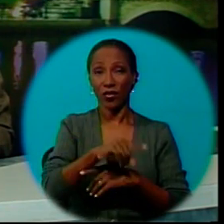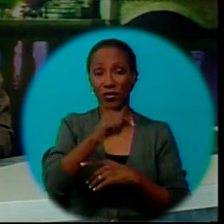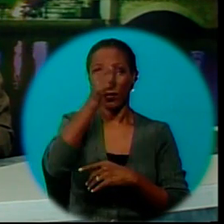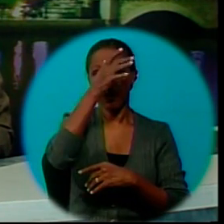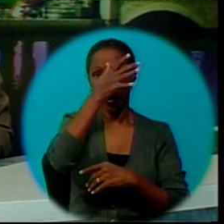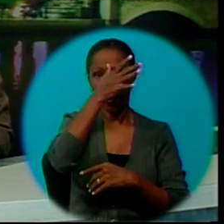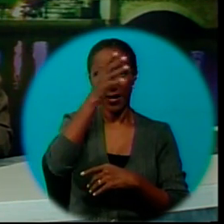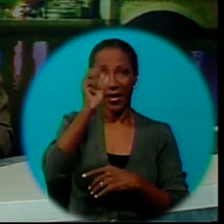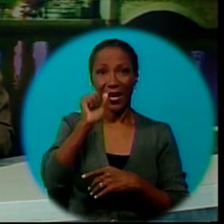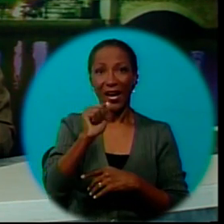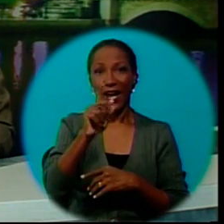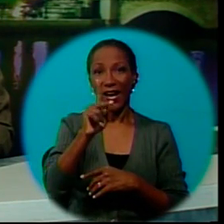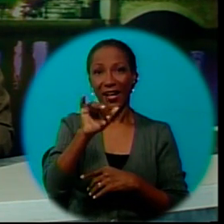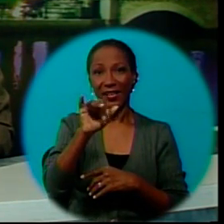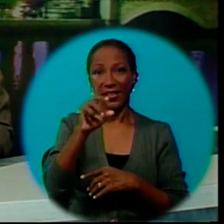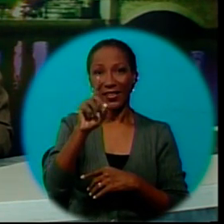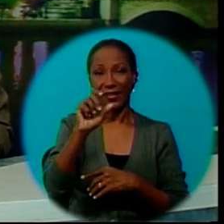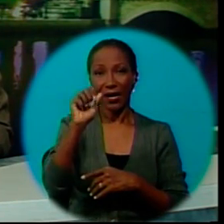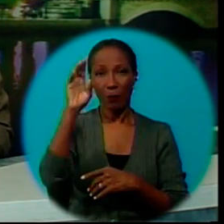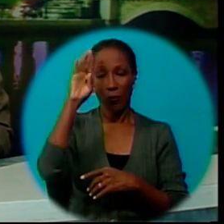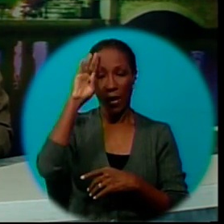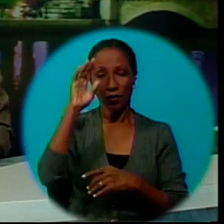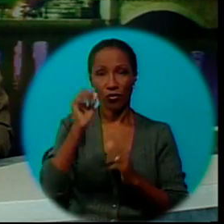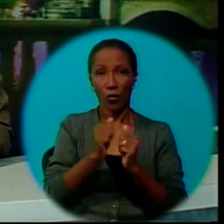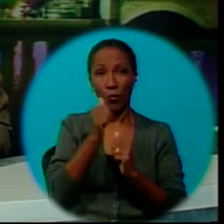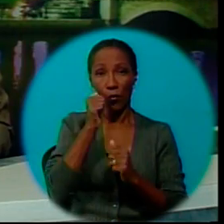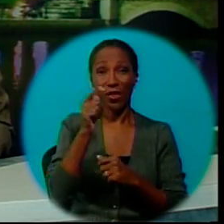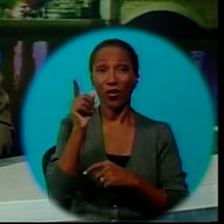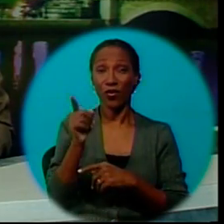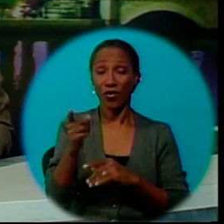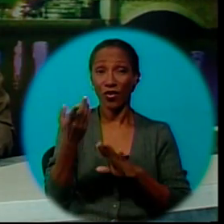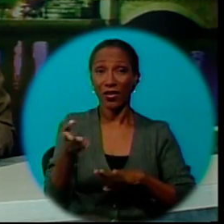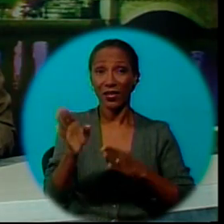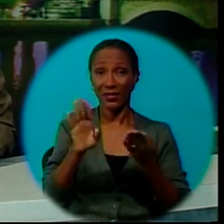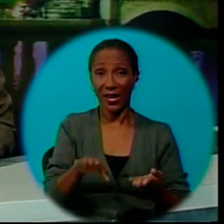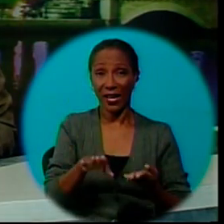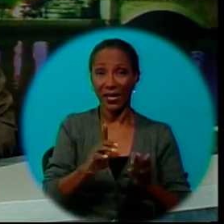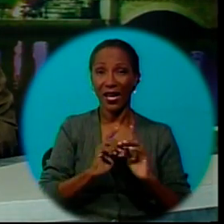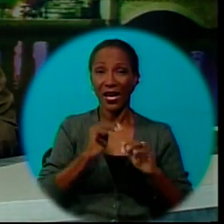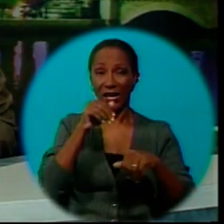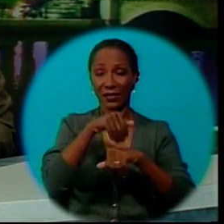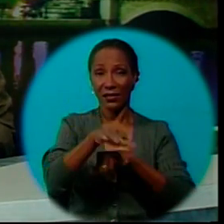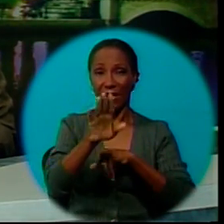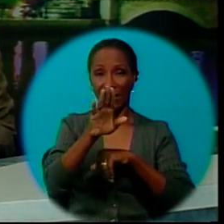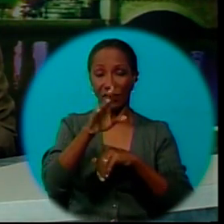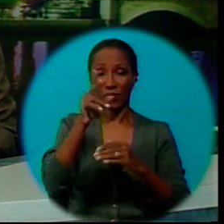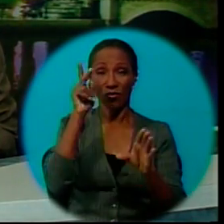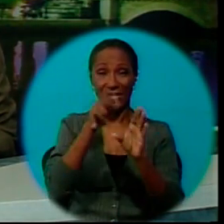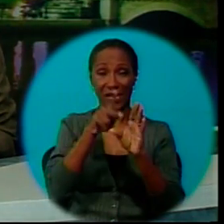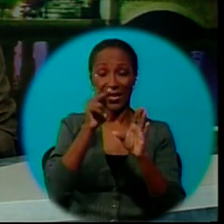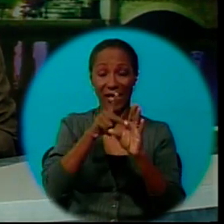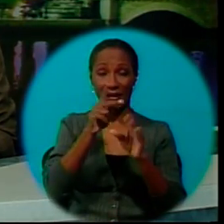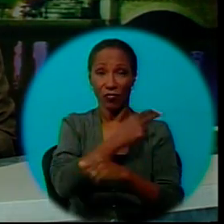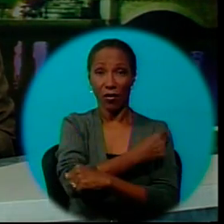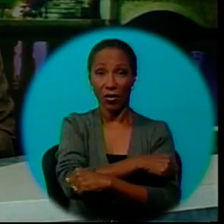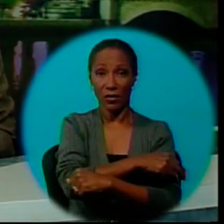in relation to the death. He appeared at the District D Magistrates Court and was remanded to the psychiatric